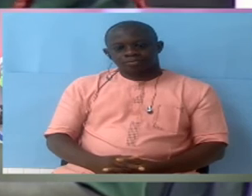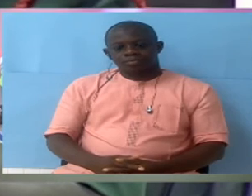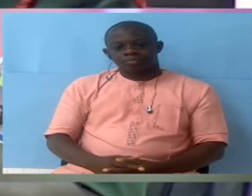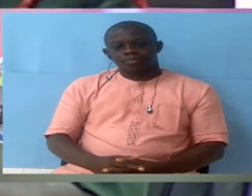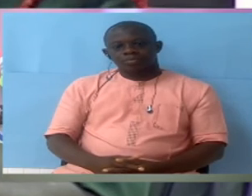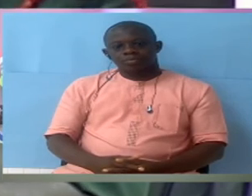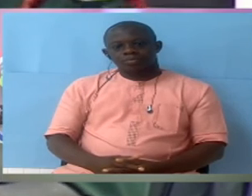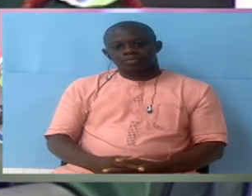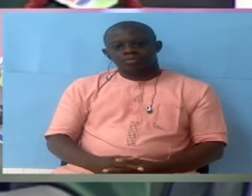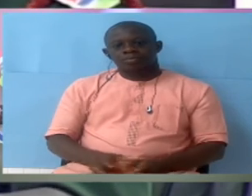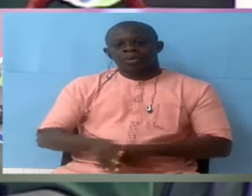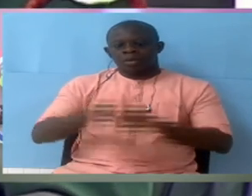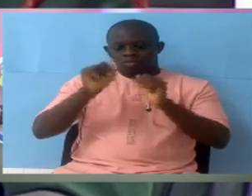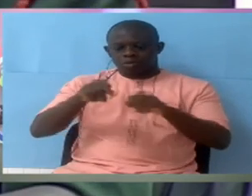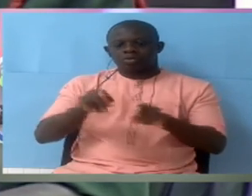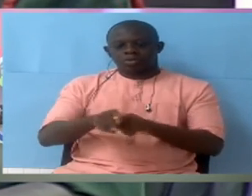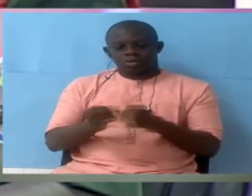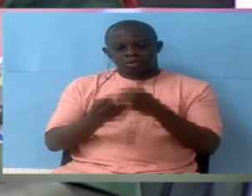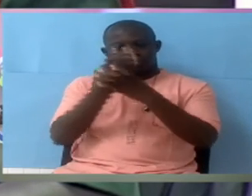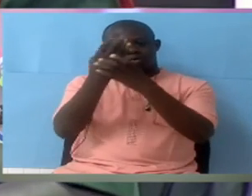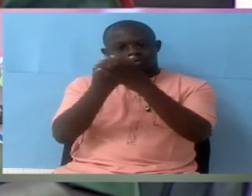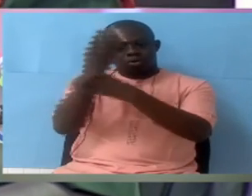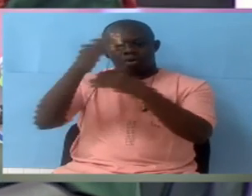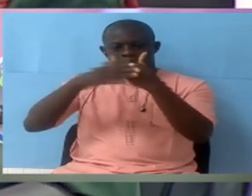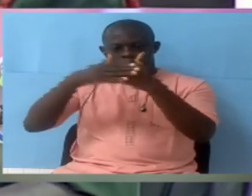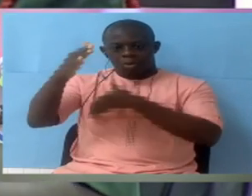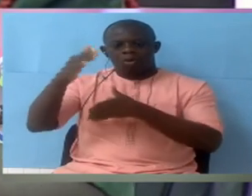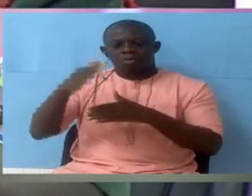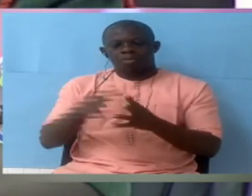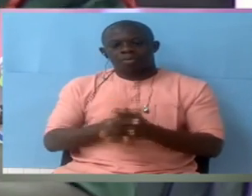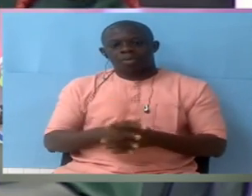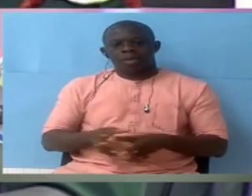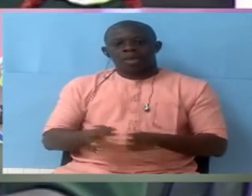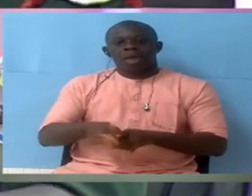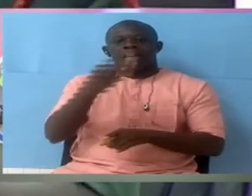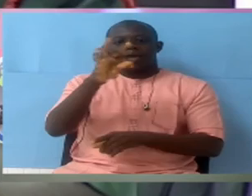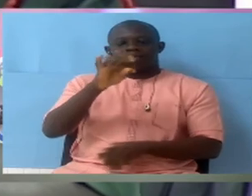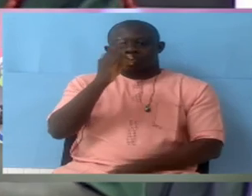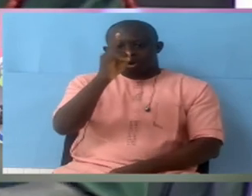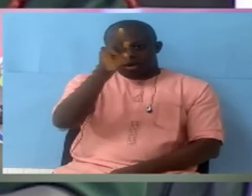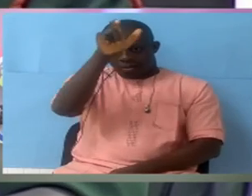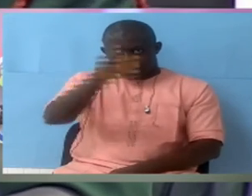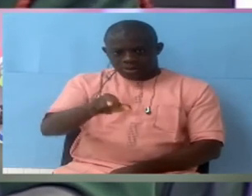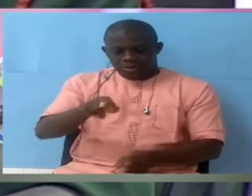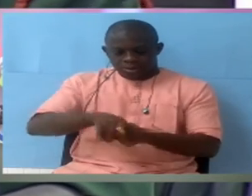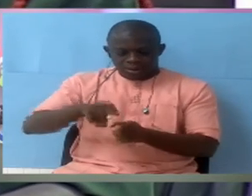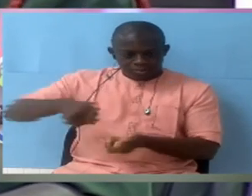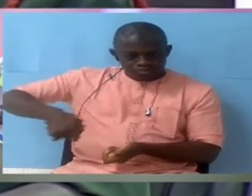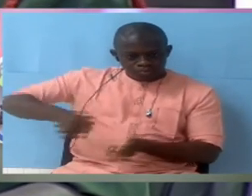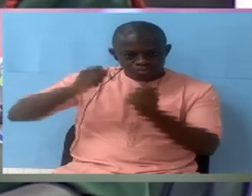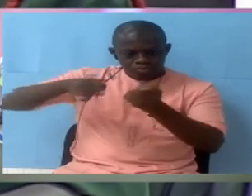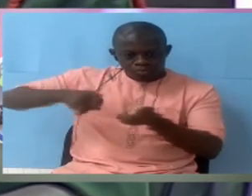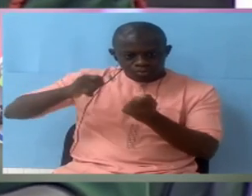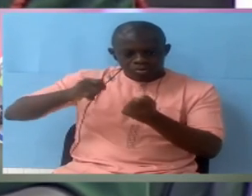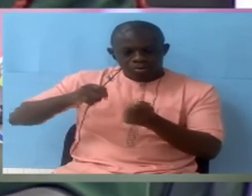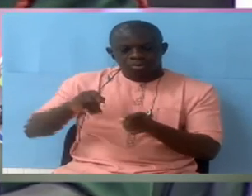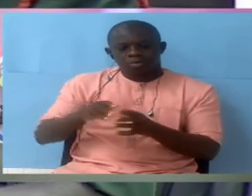we can go to higher heights. But if one is digging,